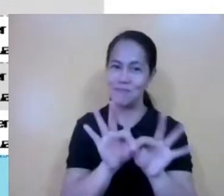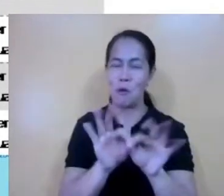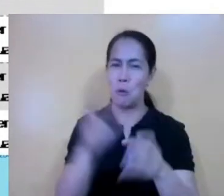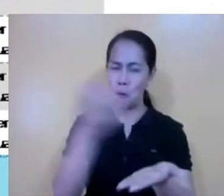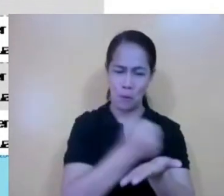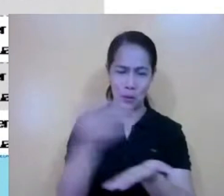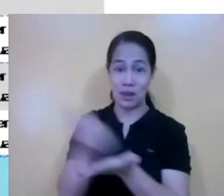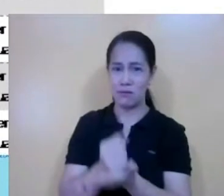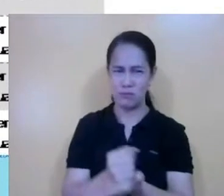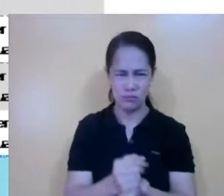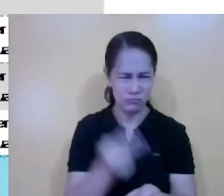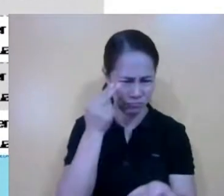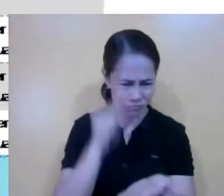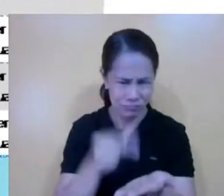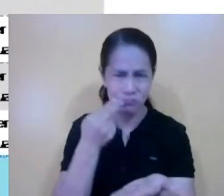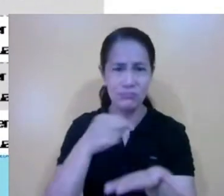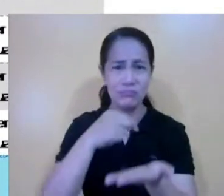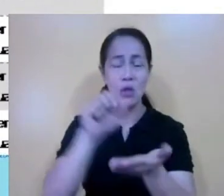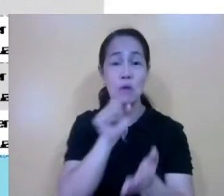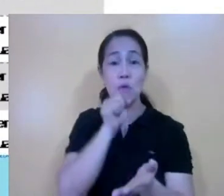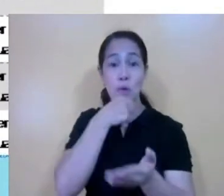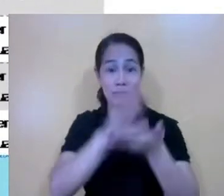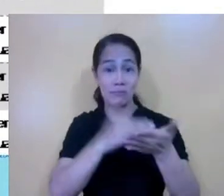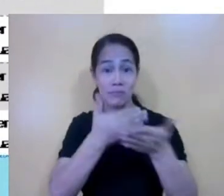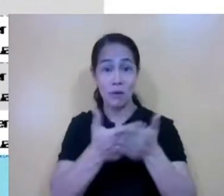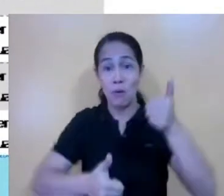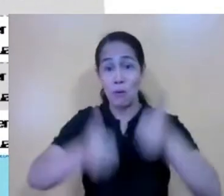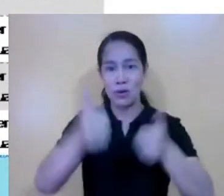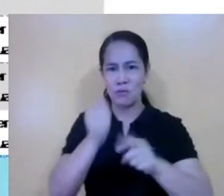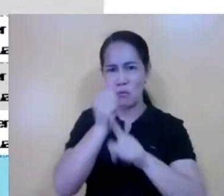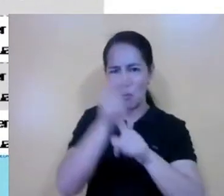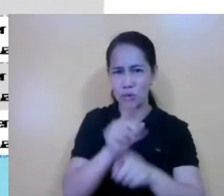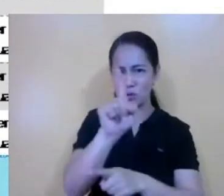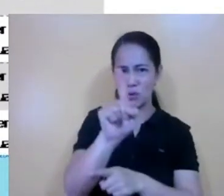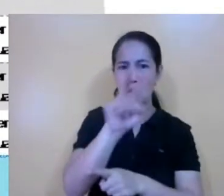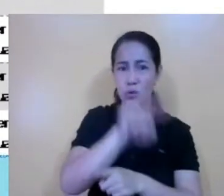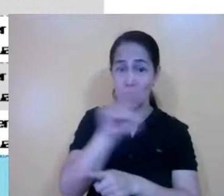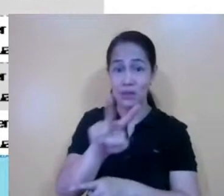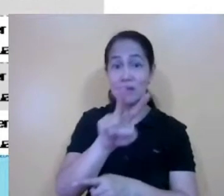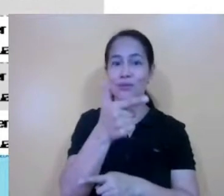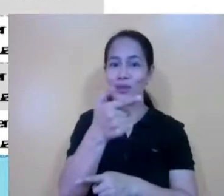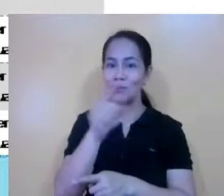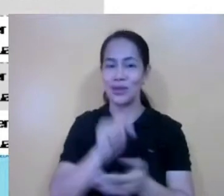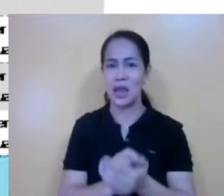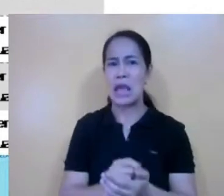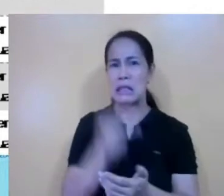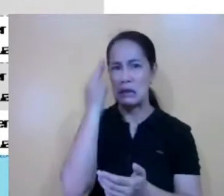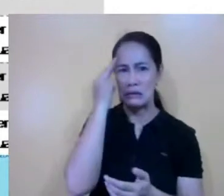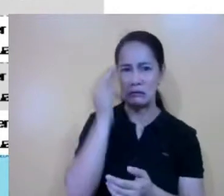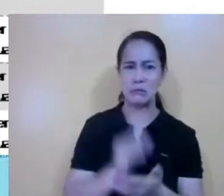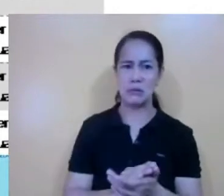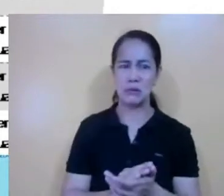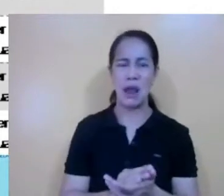we retained the old schedule, which is August 1, 2021. The reason being, in our DepEd